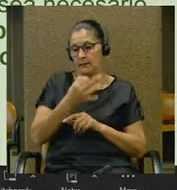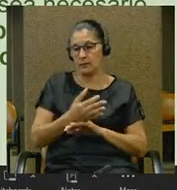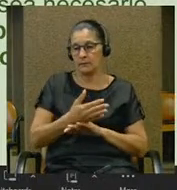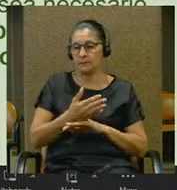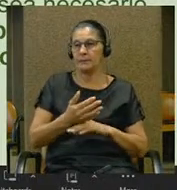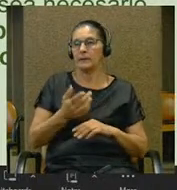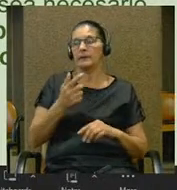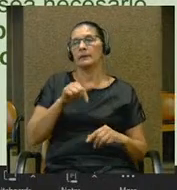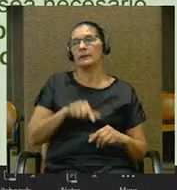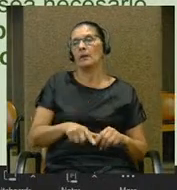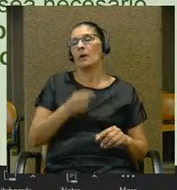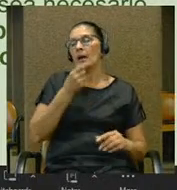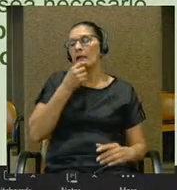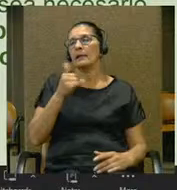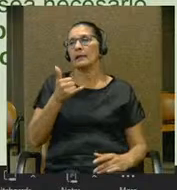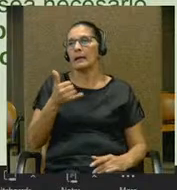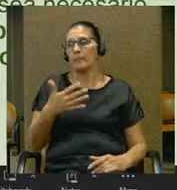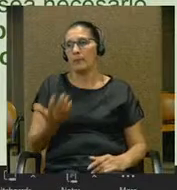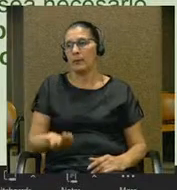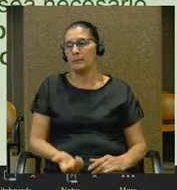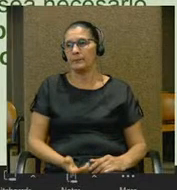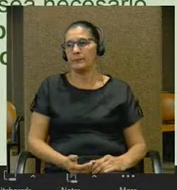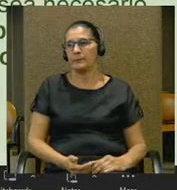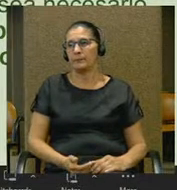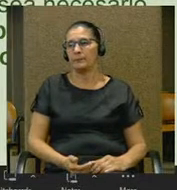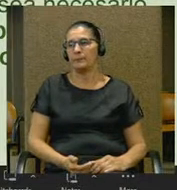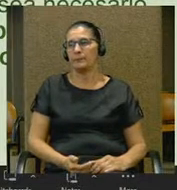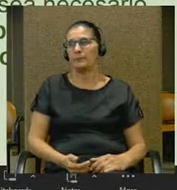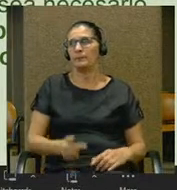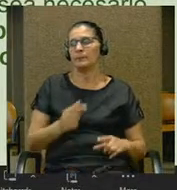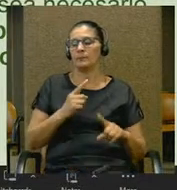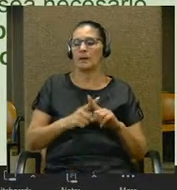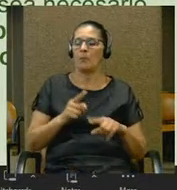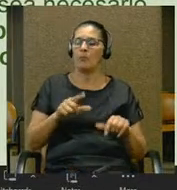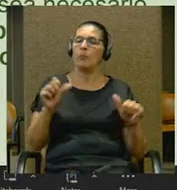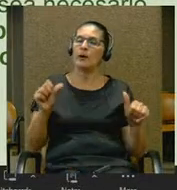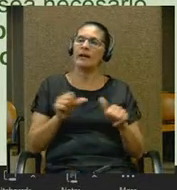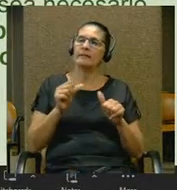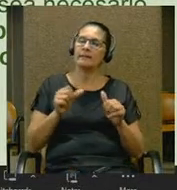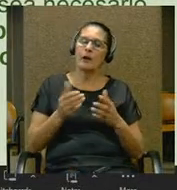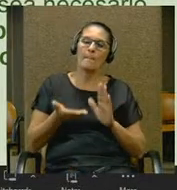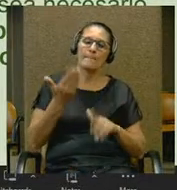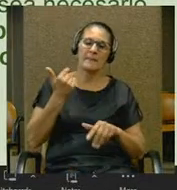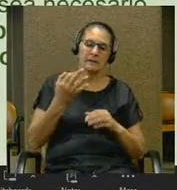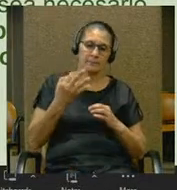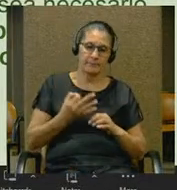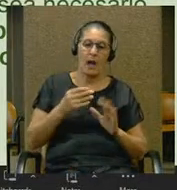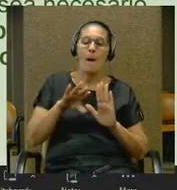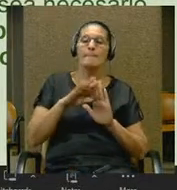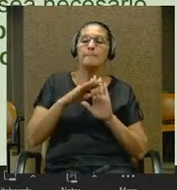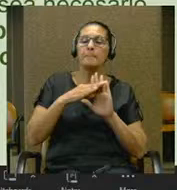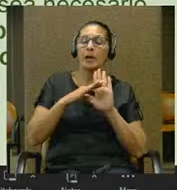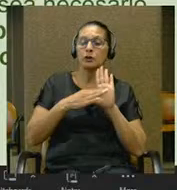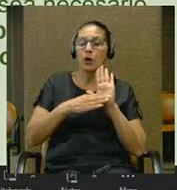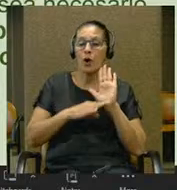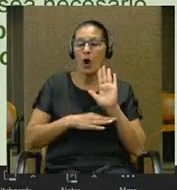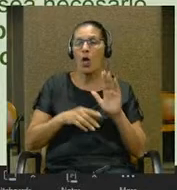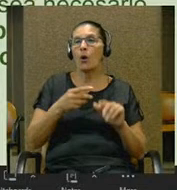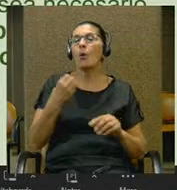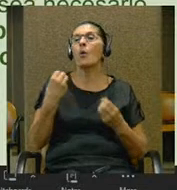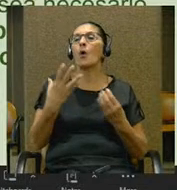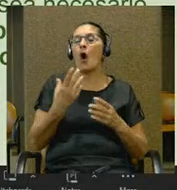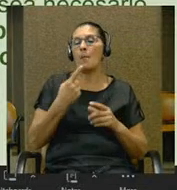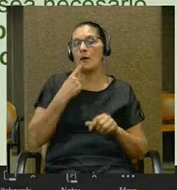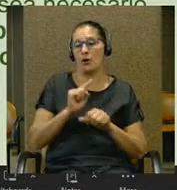important. An example, to make this more specific, the